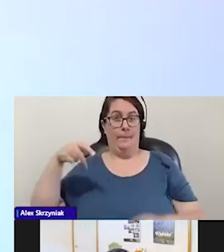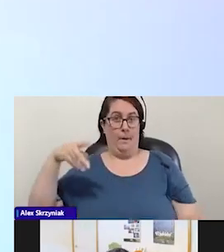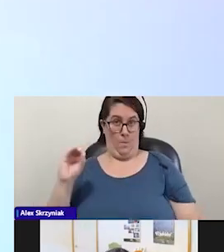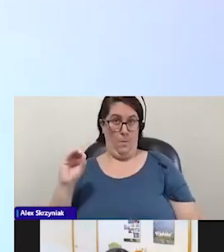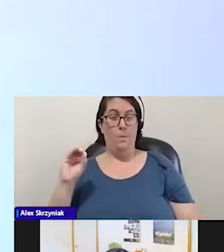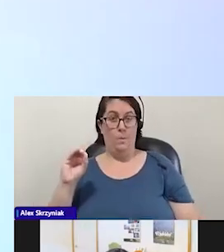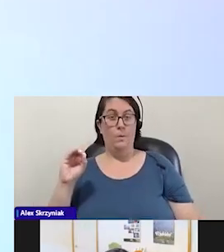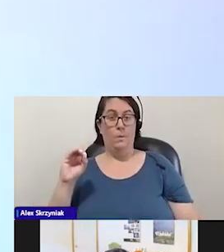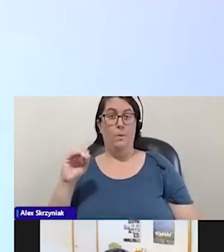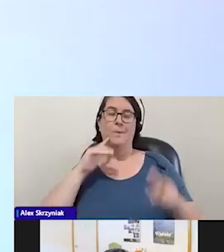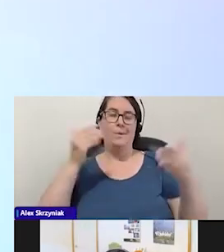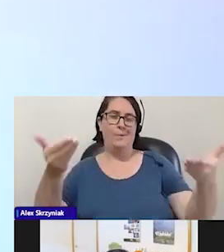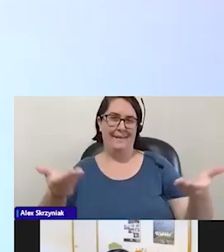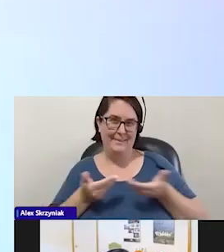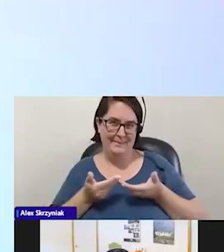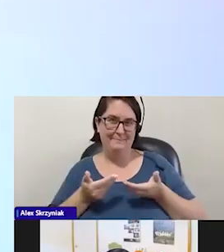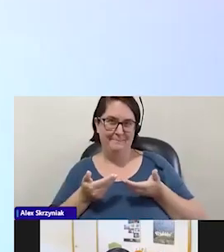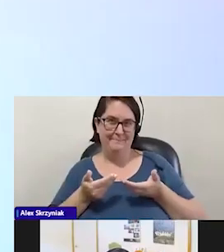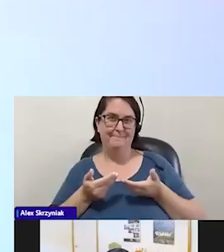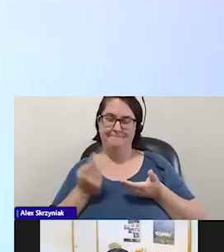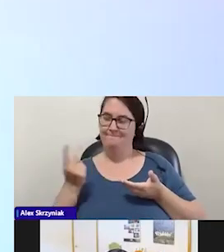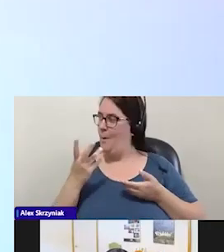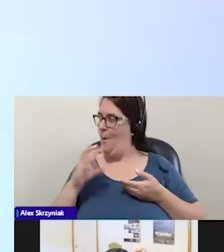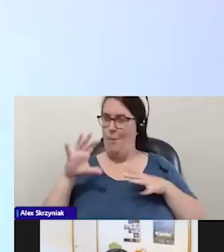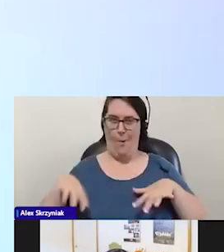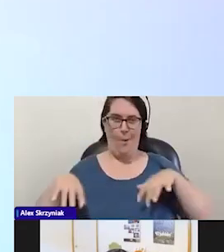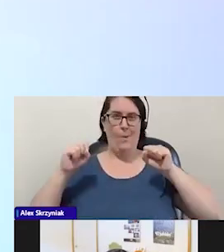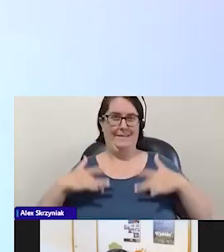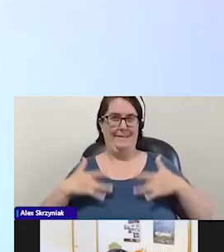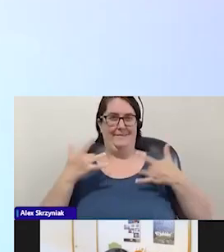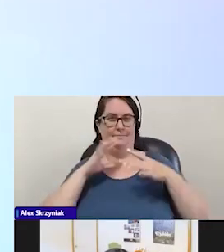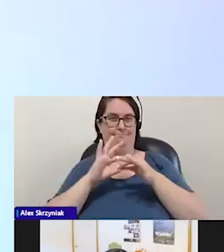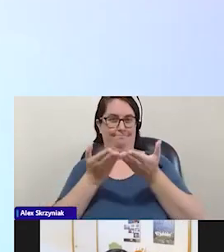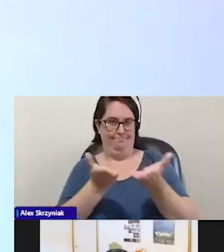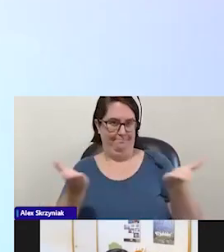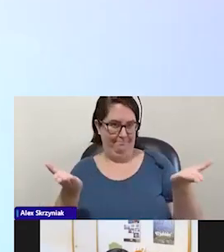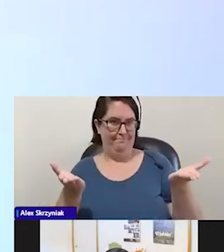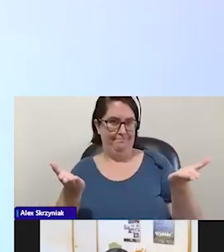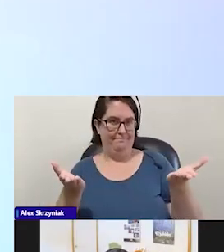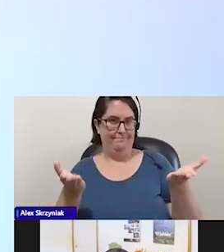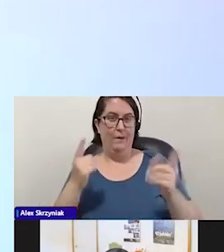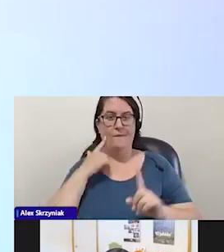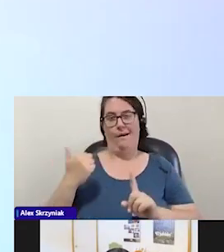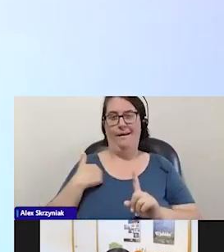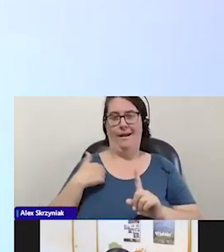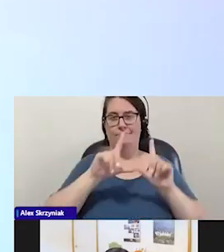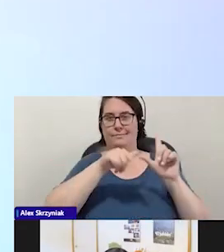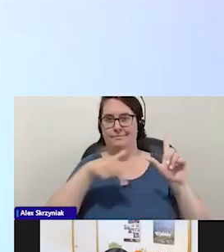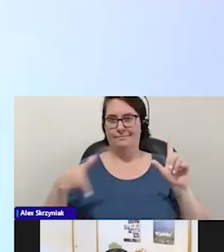Ontario, welcome to our co-hosted special event, Elder Abuse in the Canadian